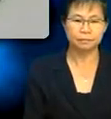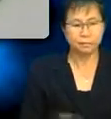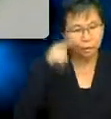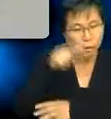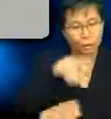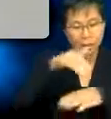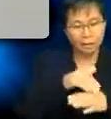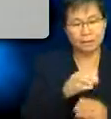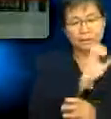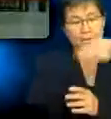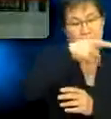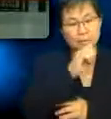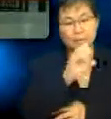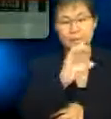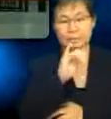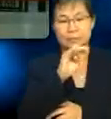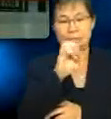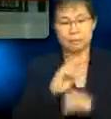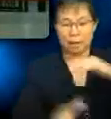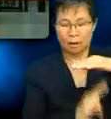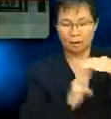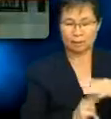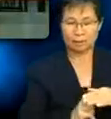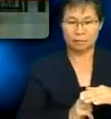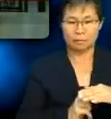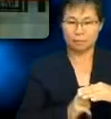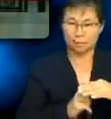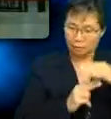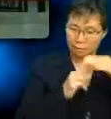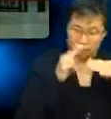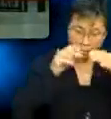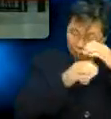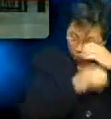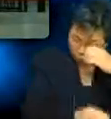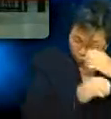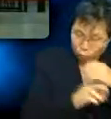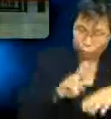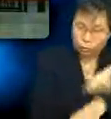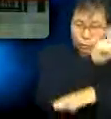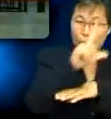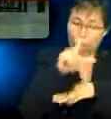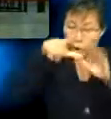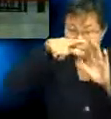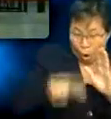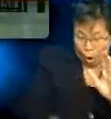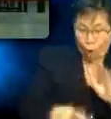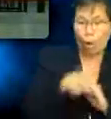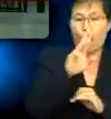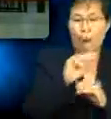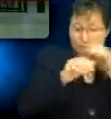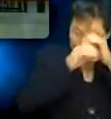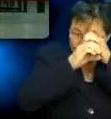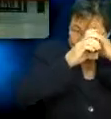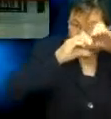Look at the specimen under a light microscope using low magnification.